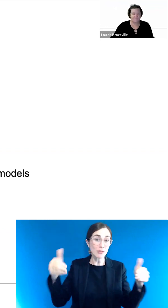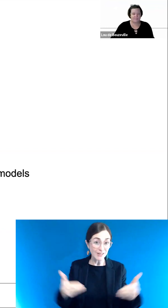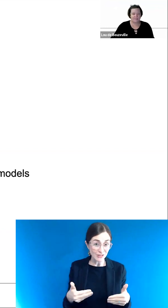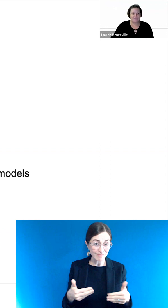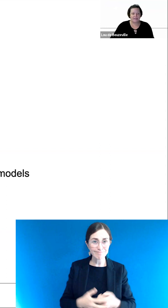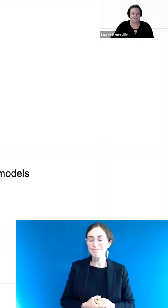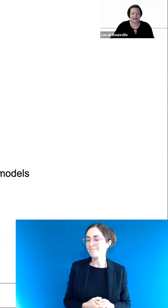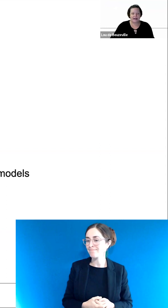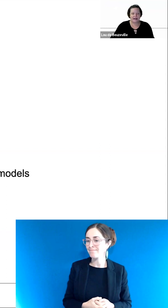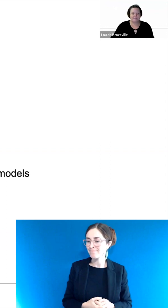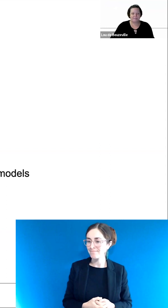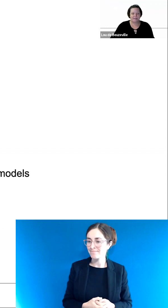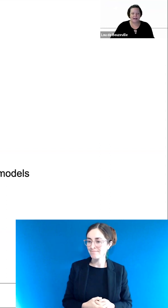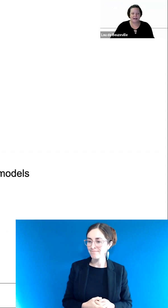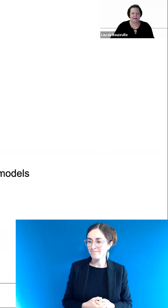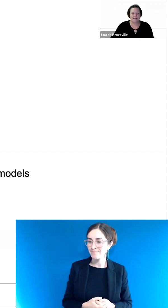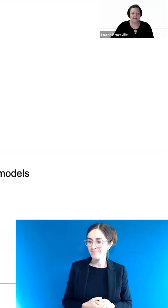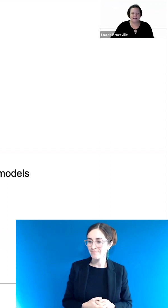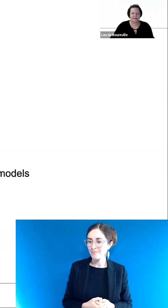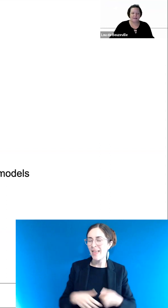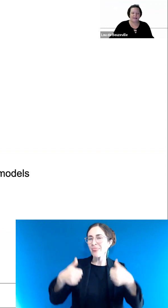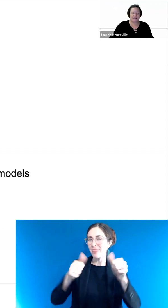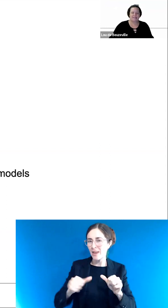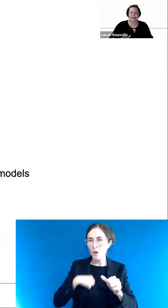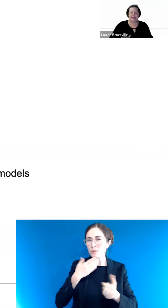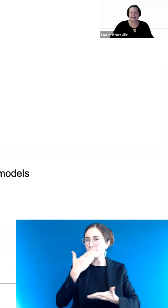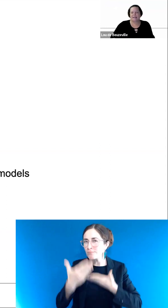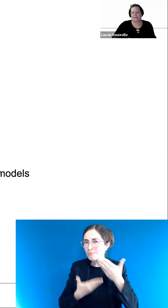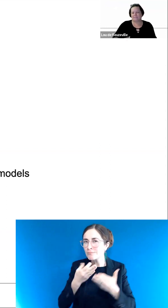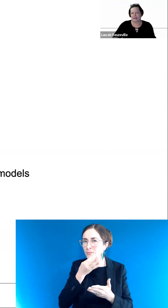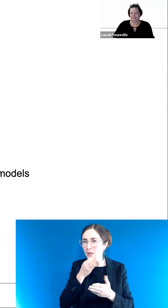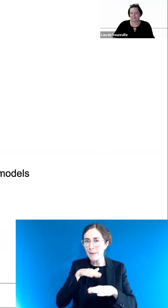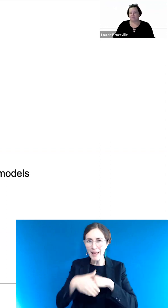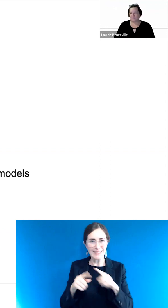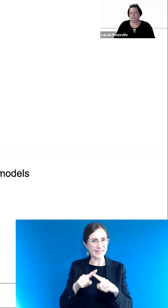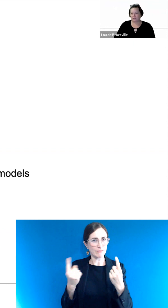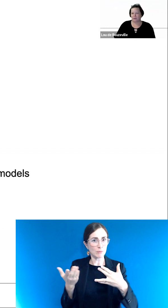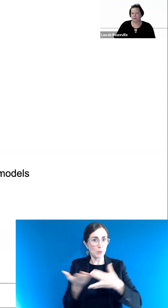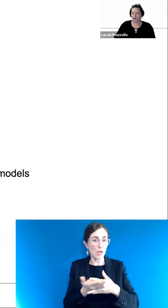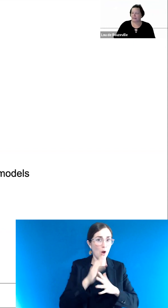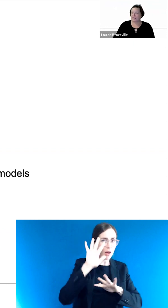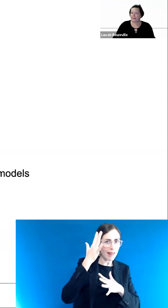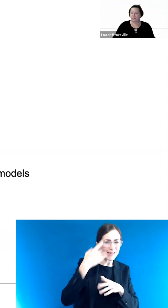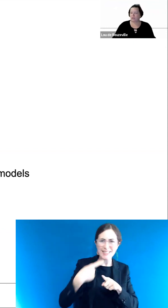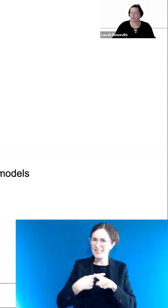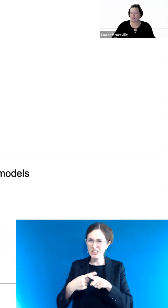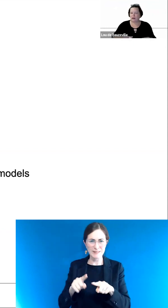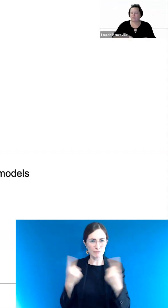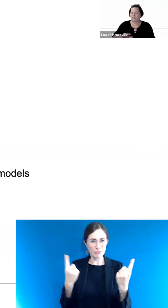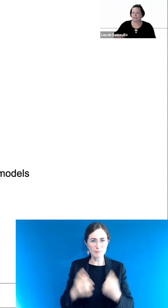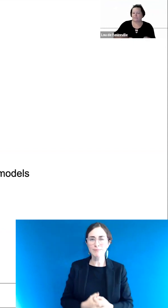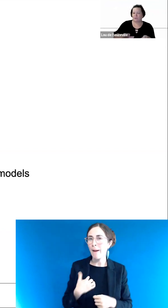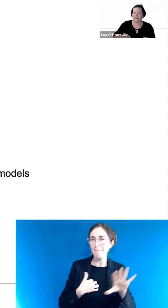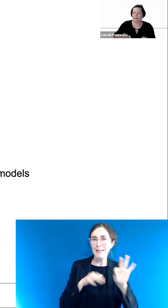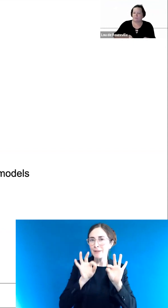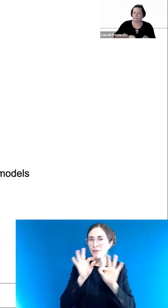introduction and then explain a little bit about some differences between Auslan and English. I've just